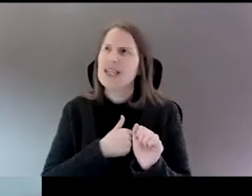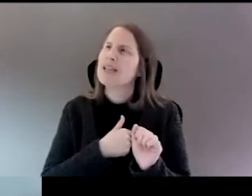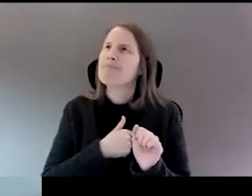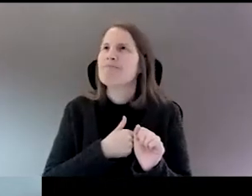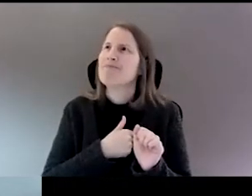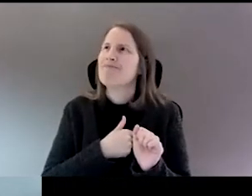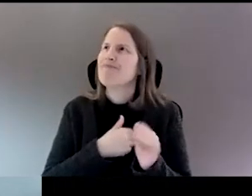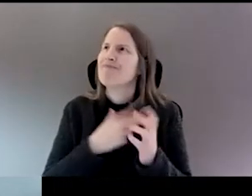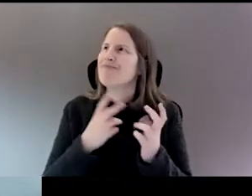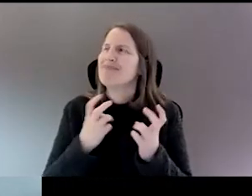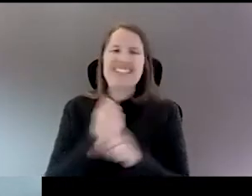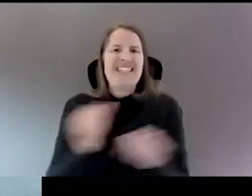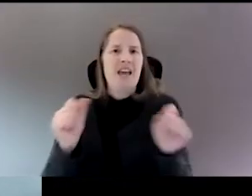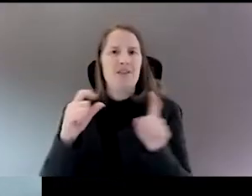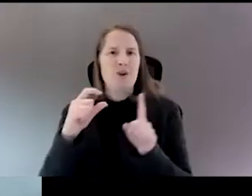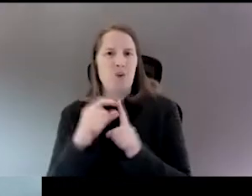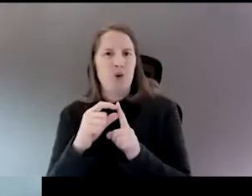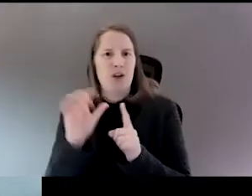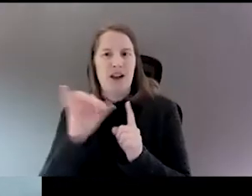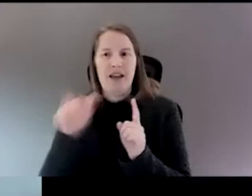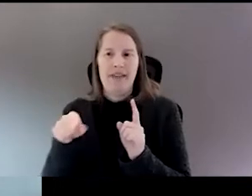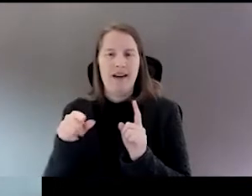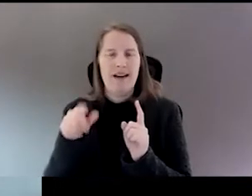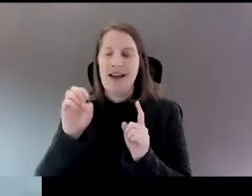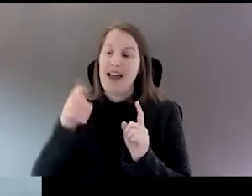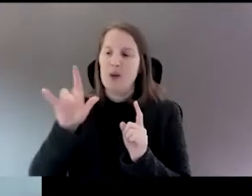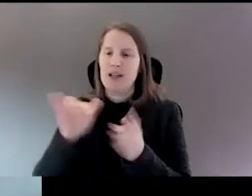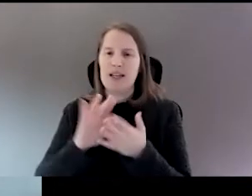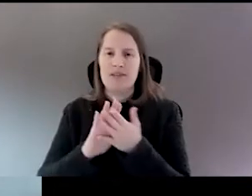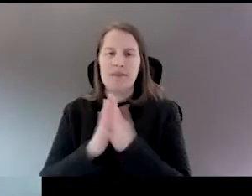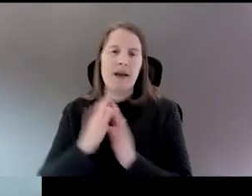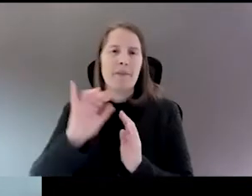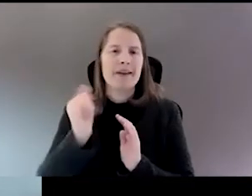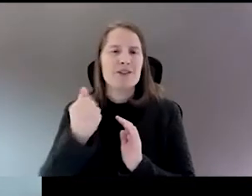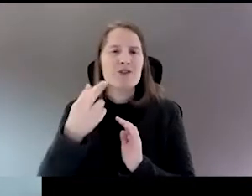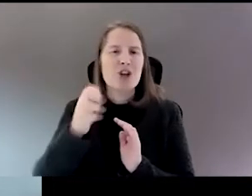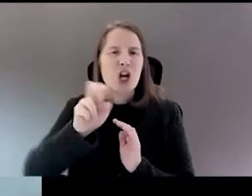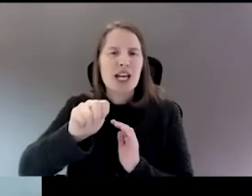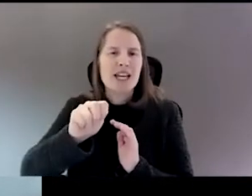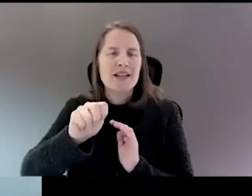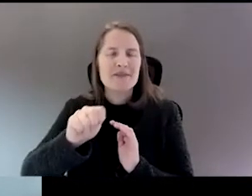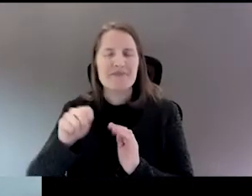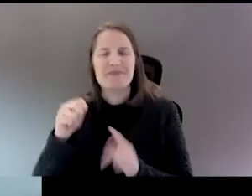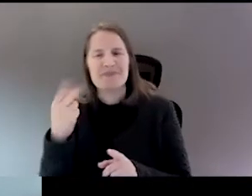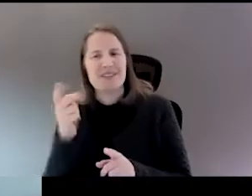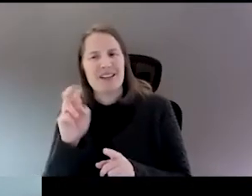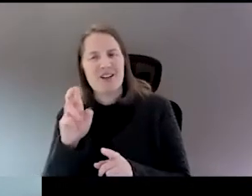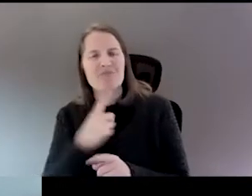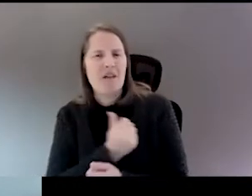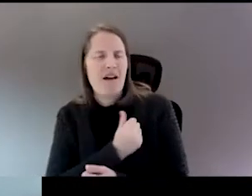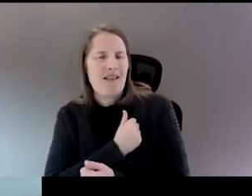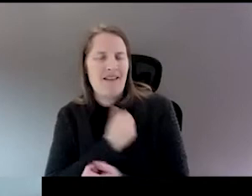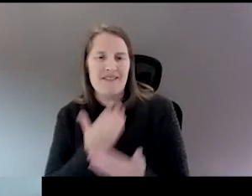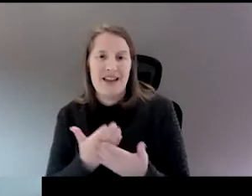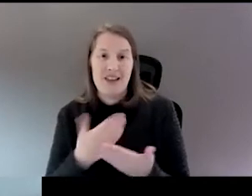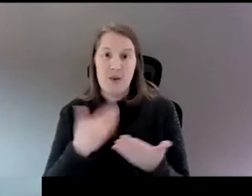like this from becoming just jargon? I love the fact that we have people here who interact with